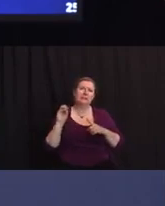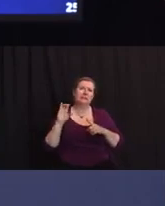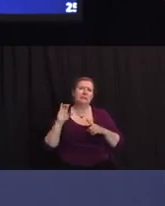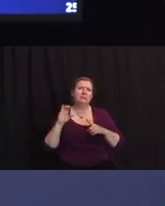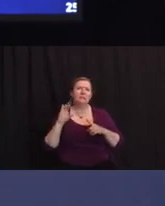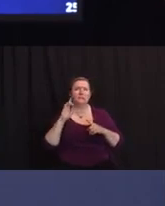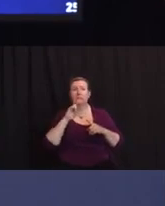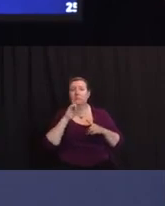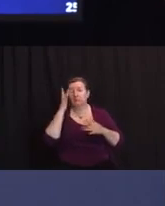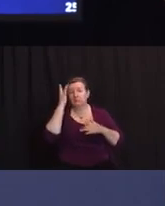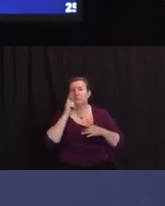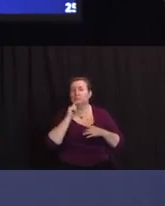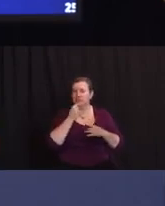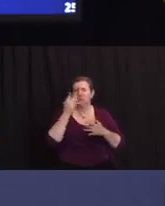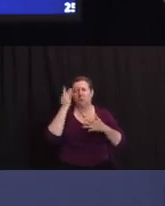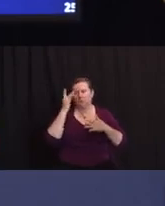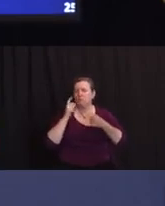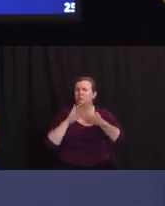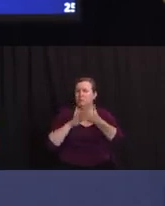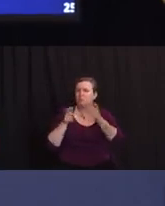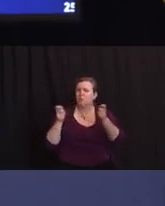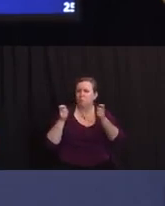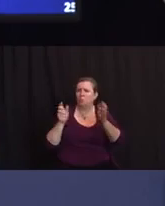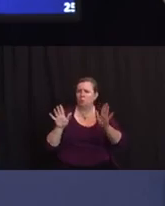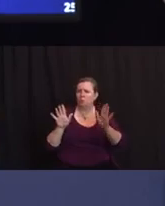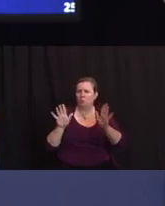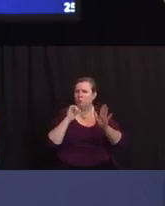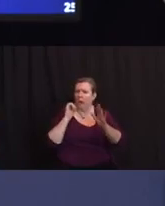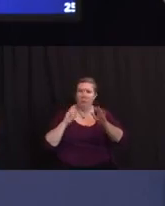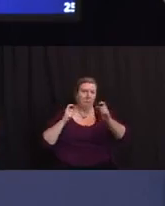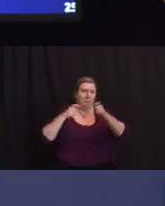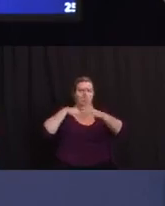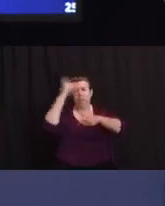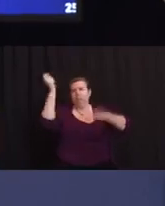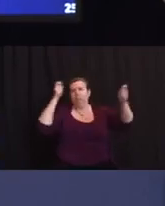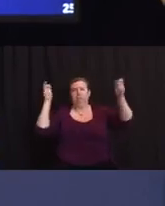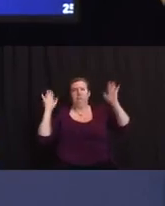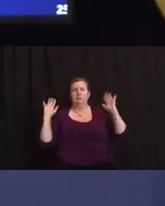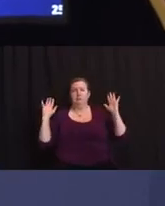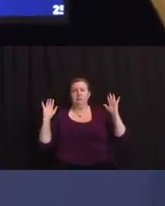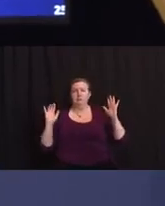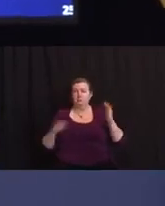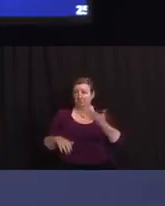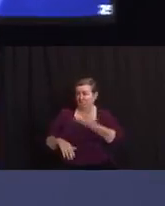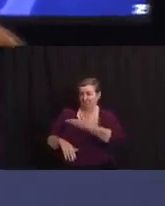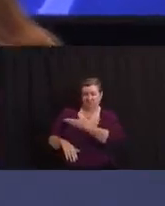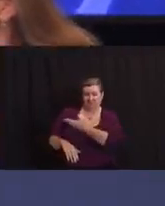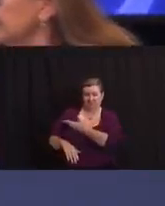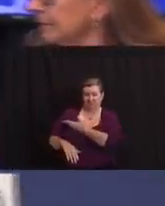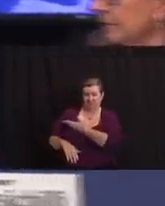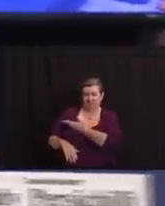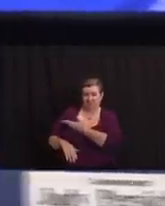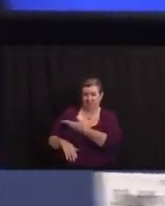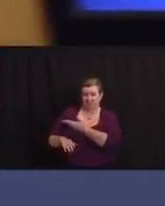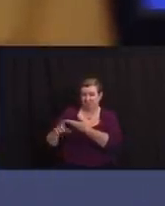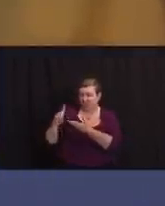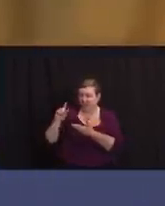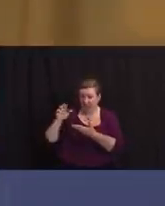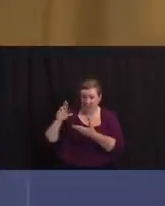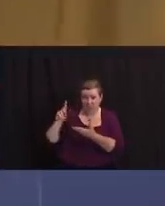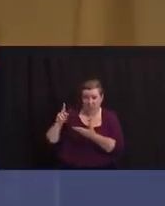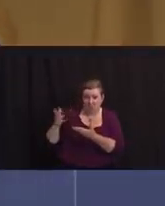under control. Any comment, Ed, on the dashboard? A fair question from Matt